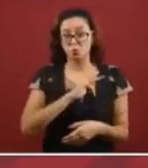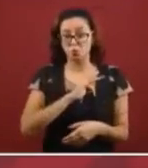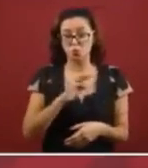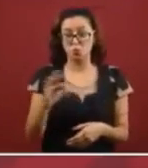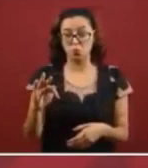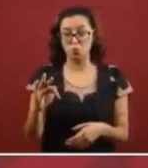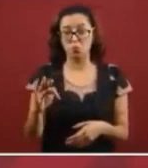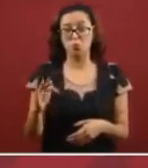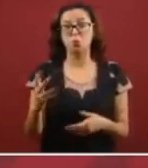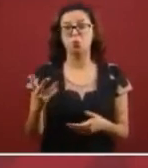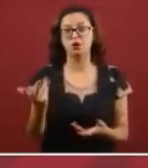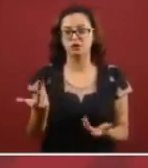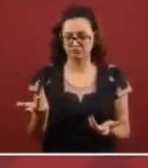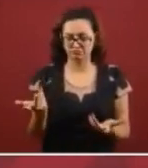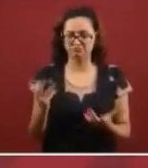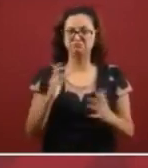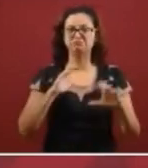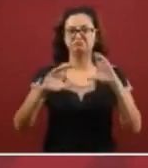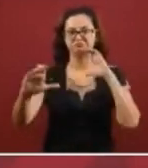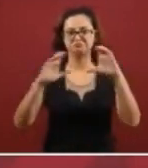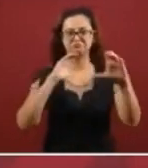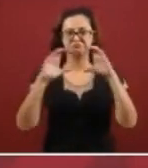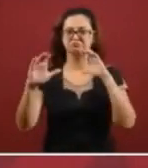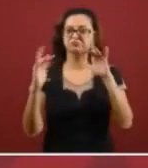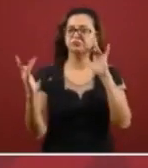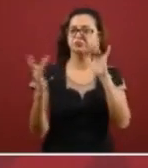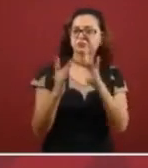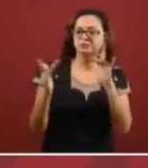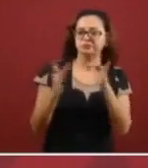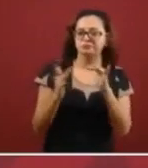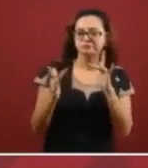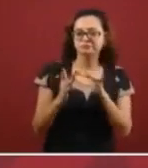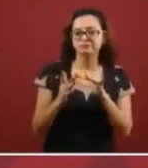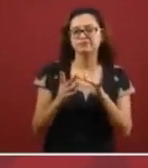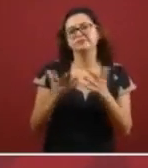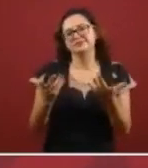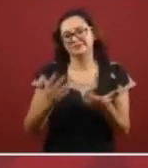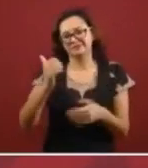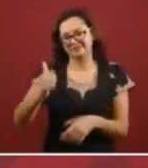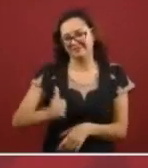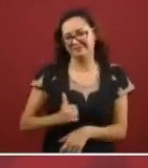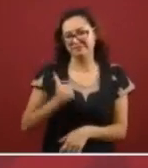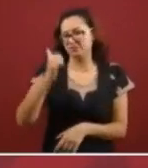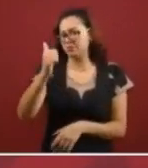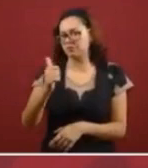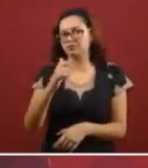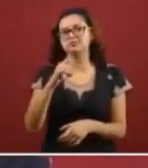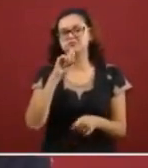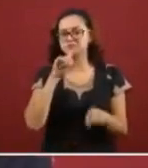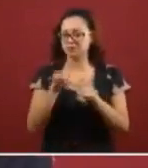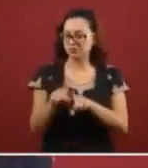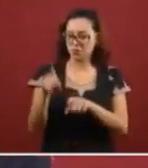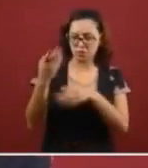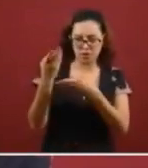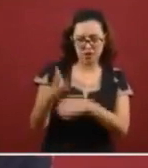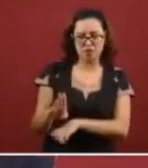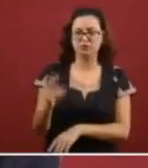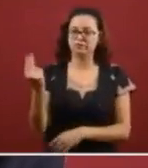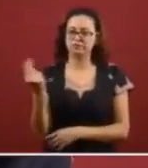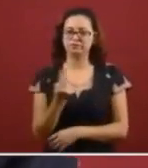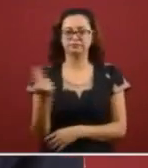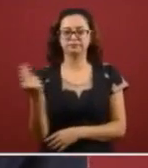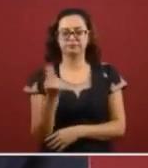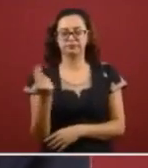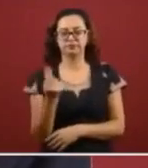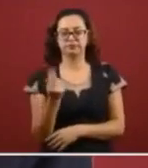un mecanismo de a mechanism of communication para el Banco de Bienestar. That will also be used by the Bank